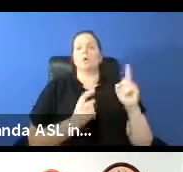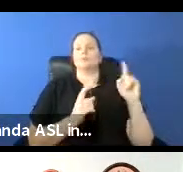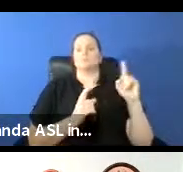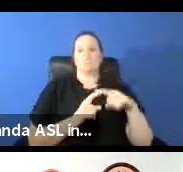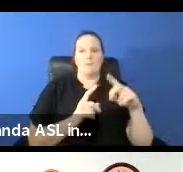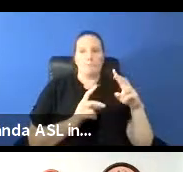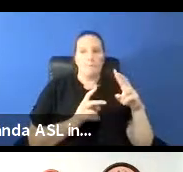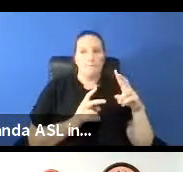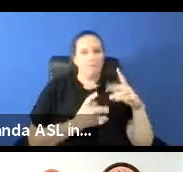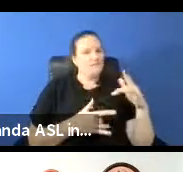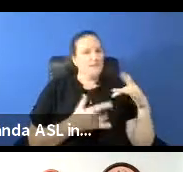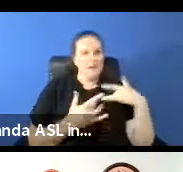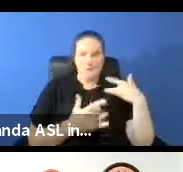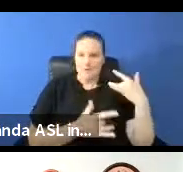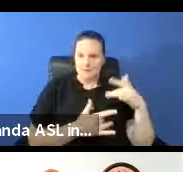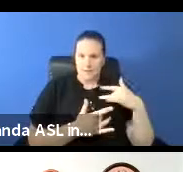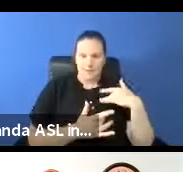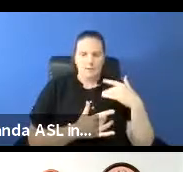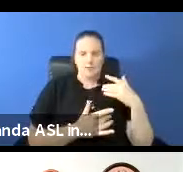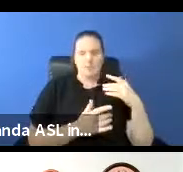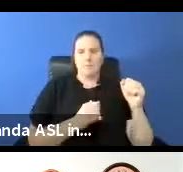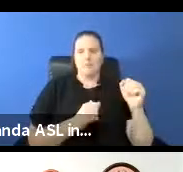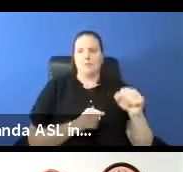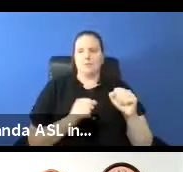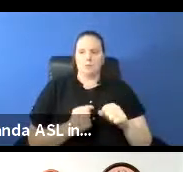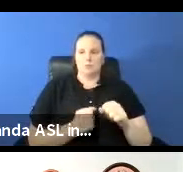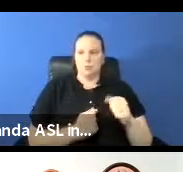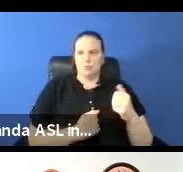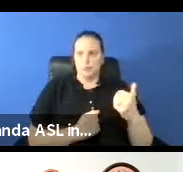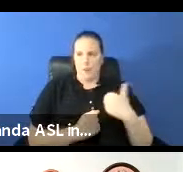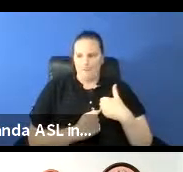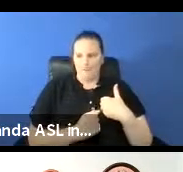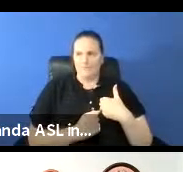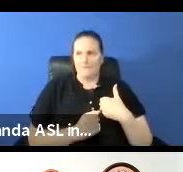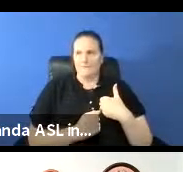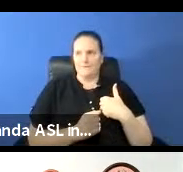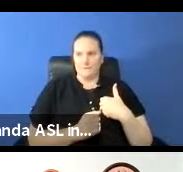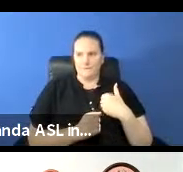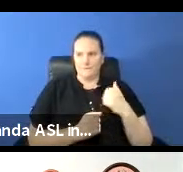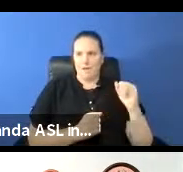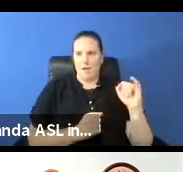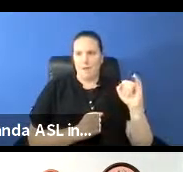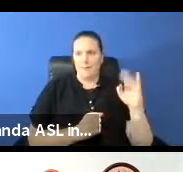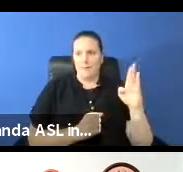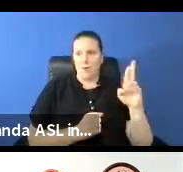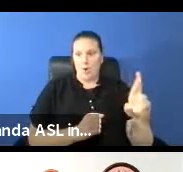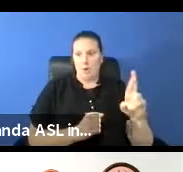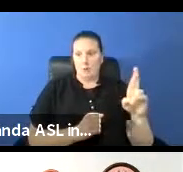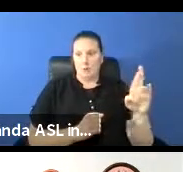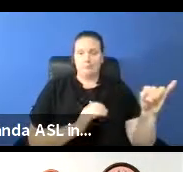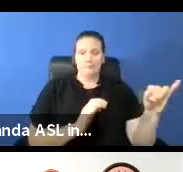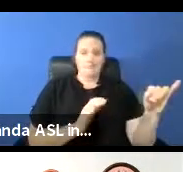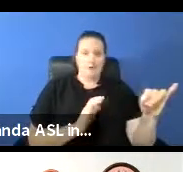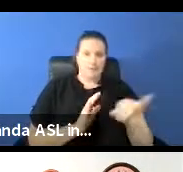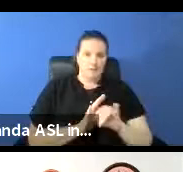are very excited about the potential of having IBR being